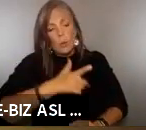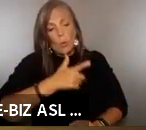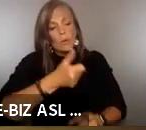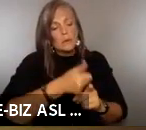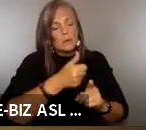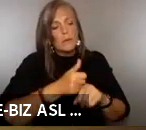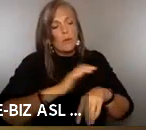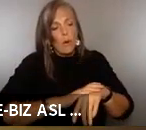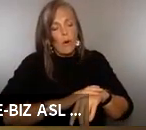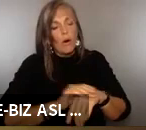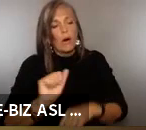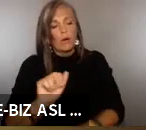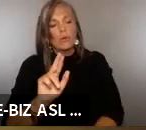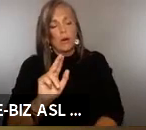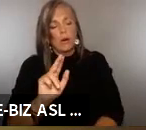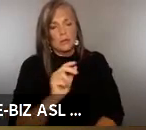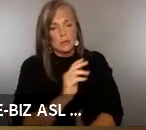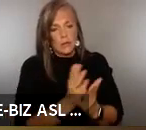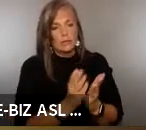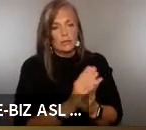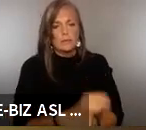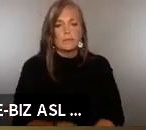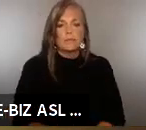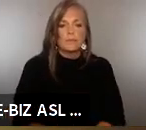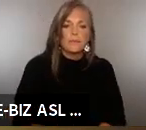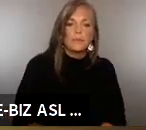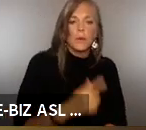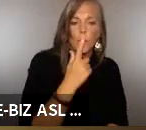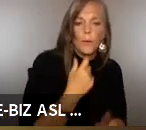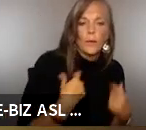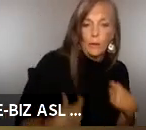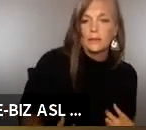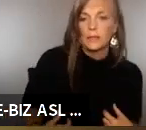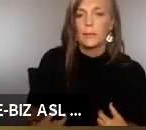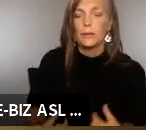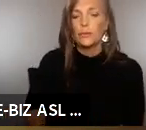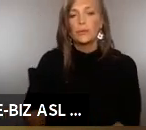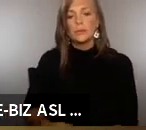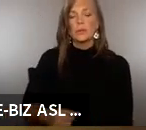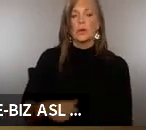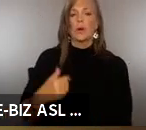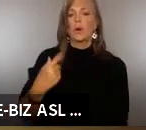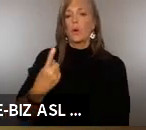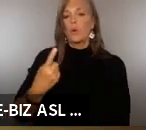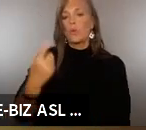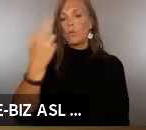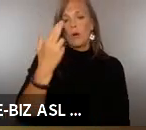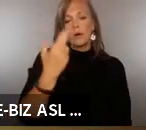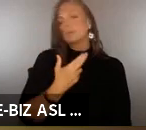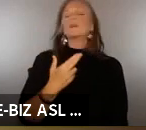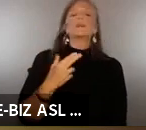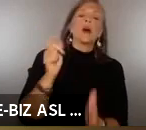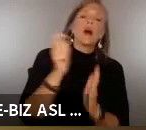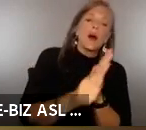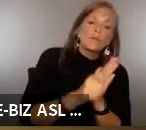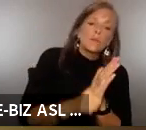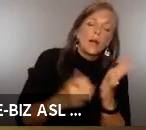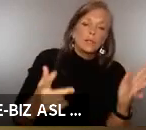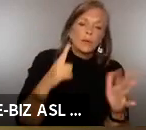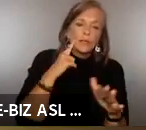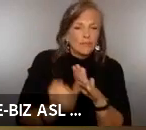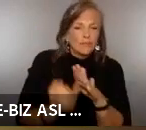Well, first of all, I think one of the reasons I've been writing so much is a byproduct of the isolation, because I